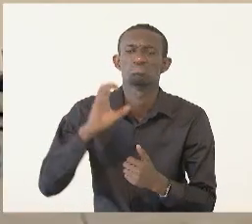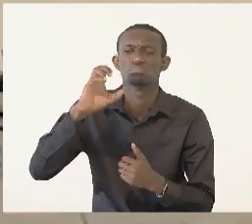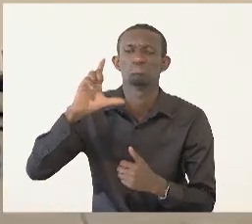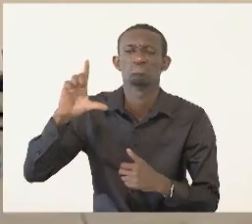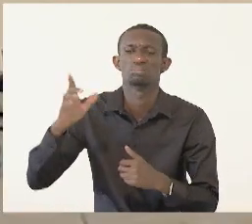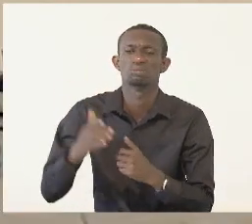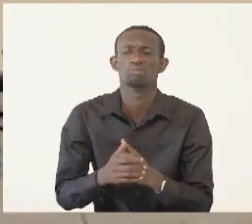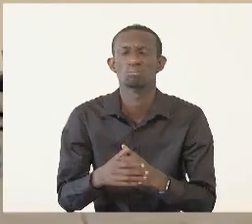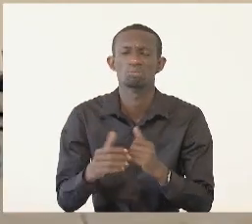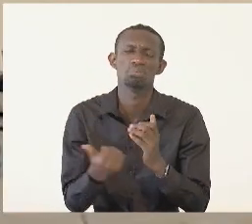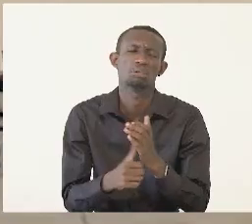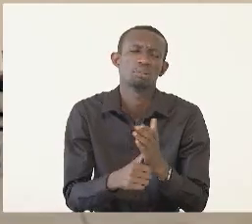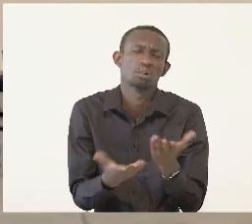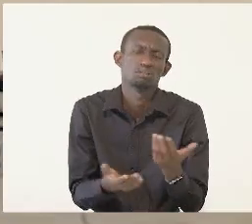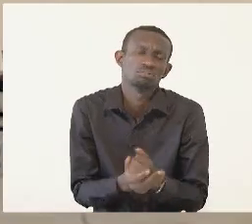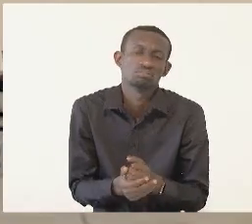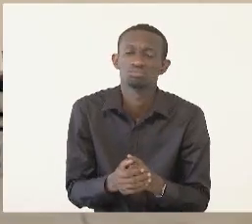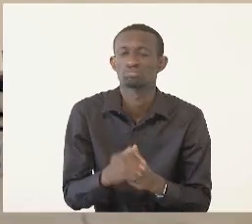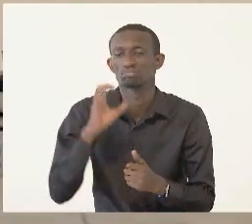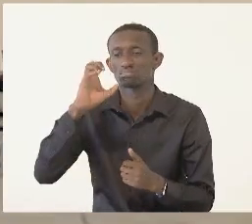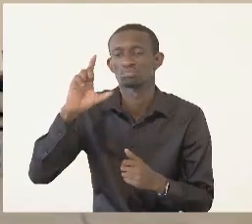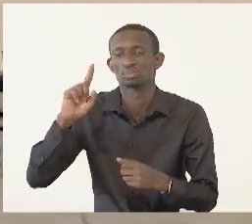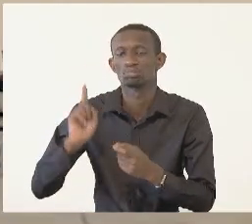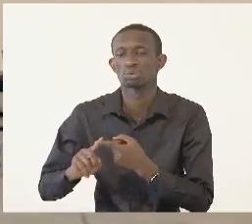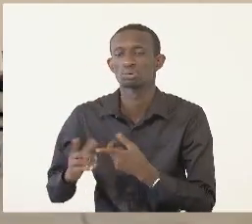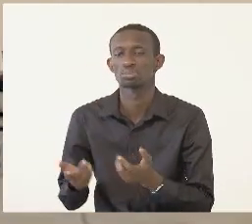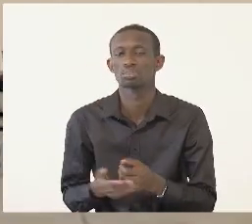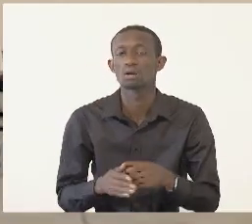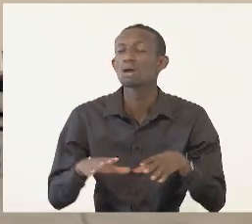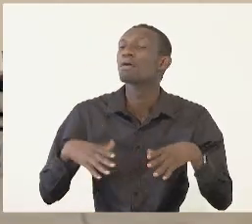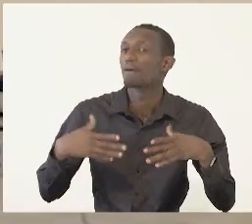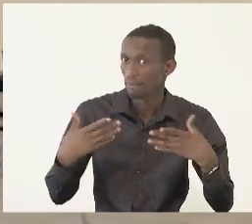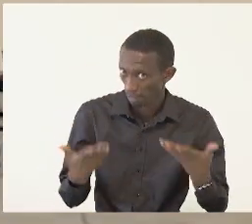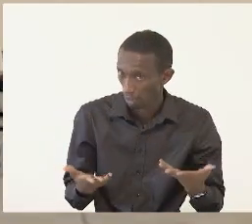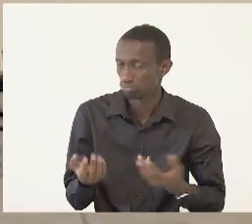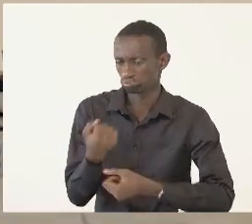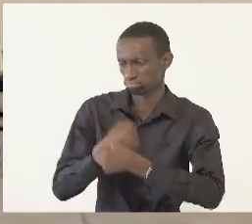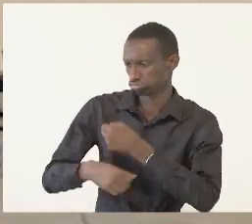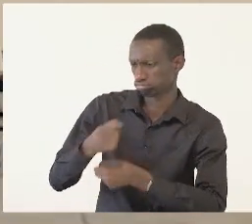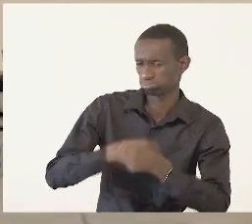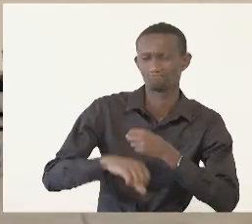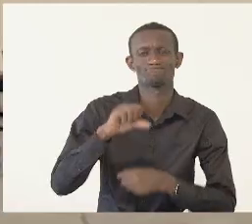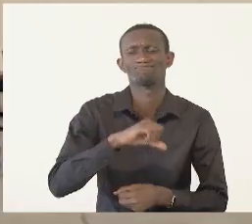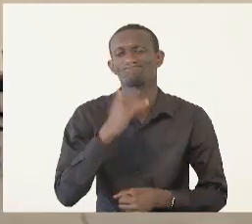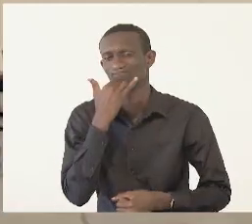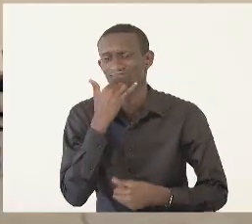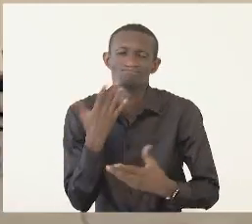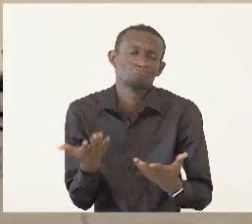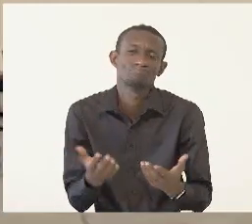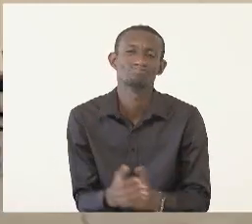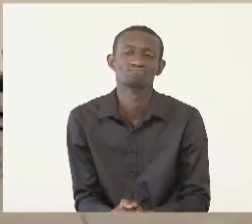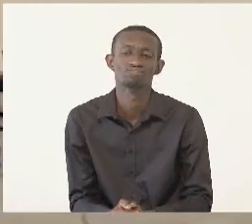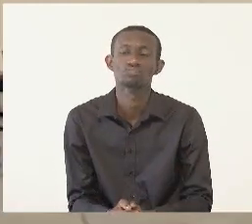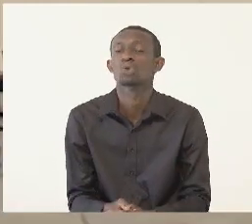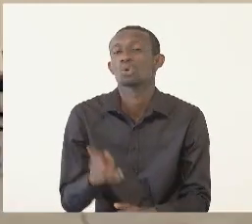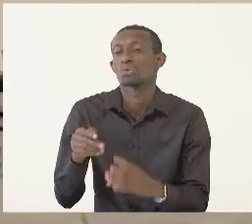can also cause the death of some of the cells and even cause what you call a malfunctioning of the cell, poor functioning of the cells. So these waste